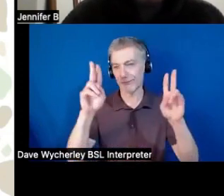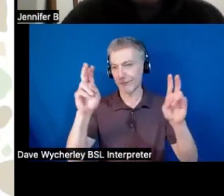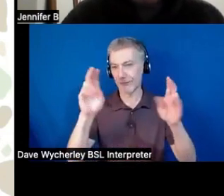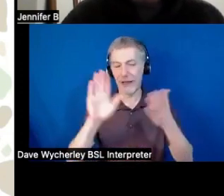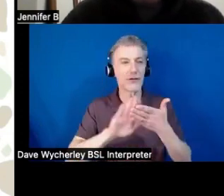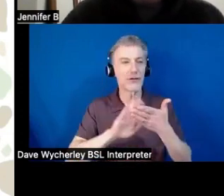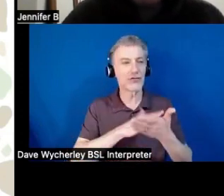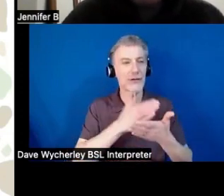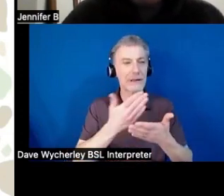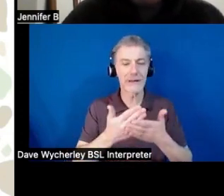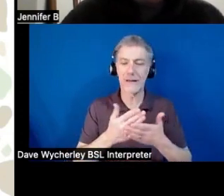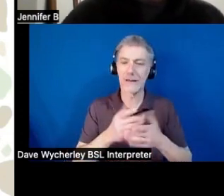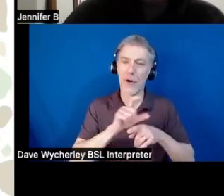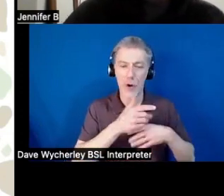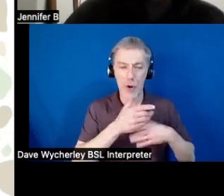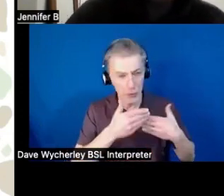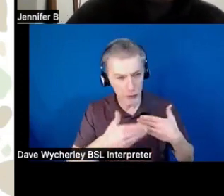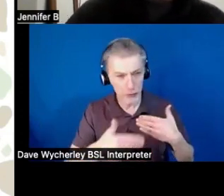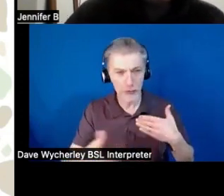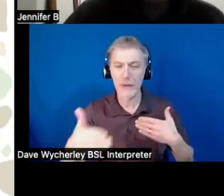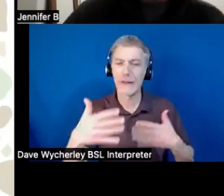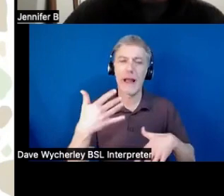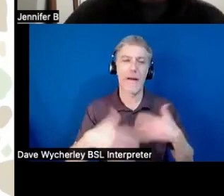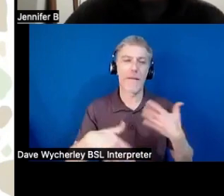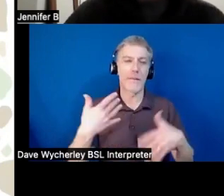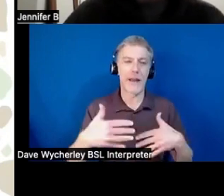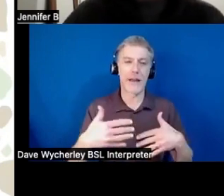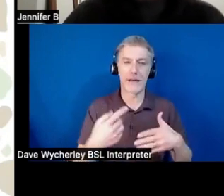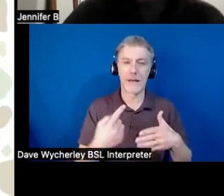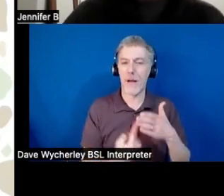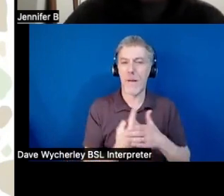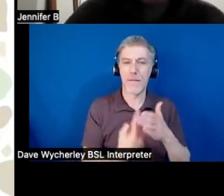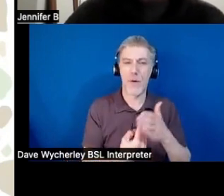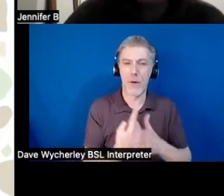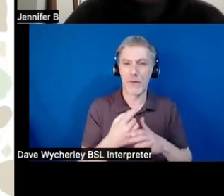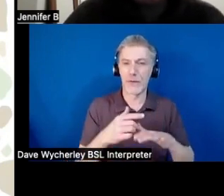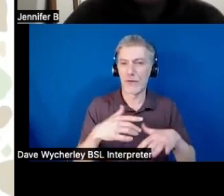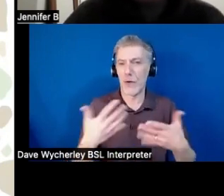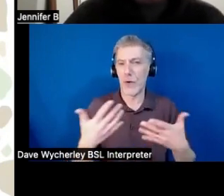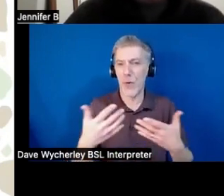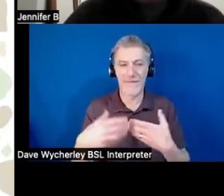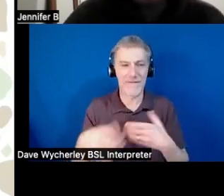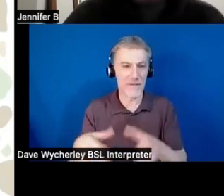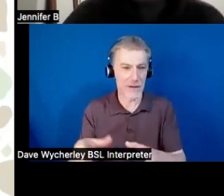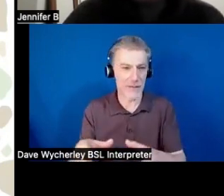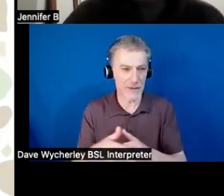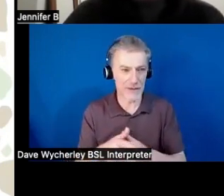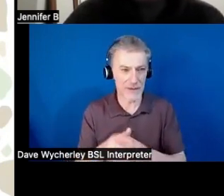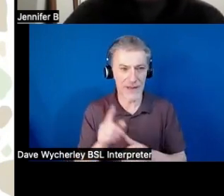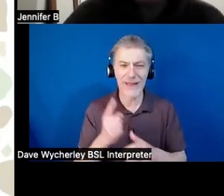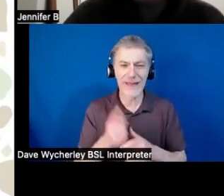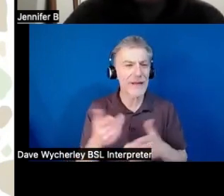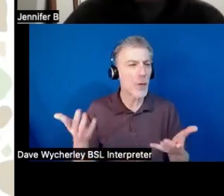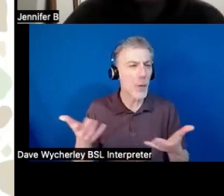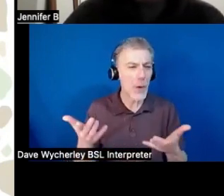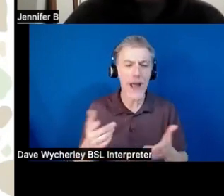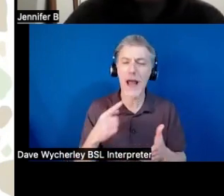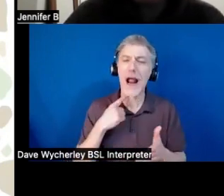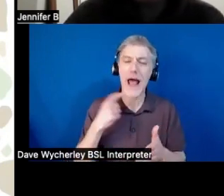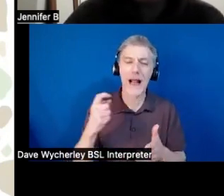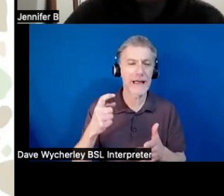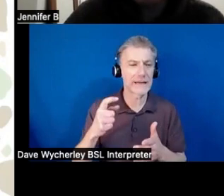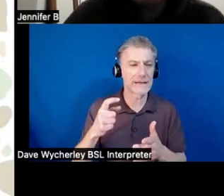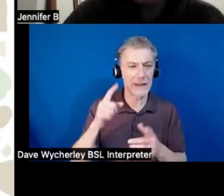Moments and Fragments, which is an interdisciplinary critical and creative project based at Lancaster University, led by